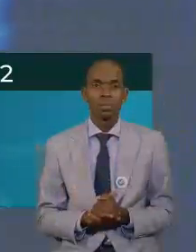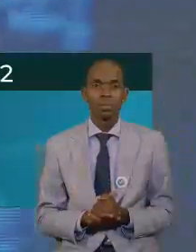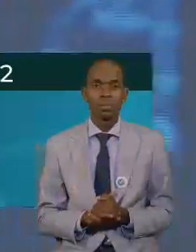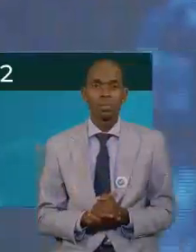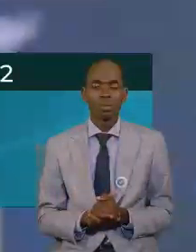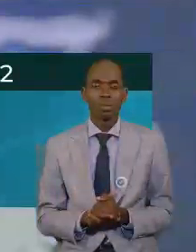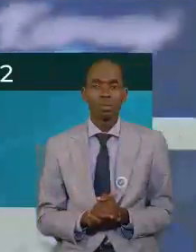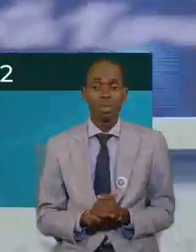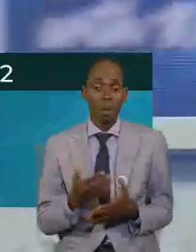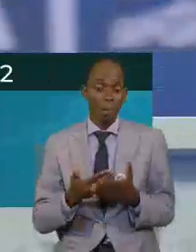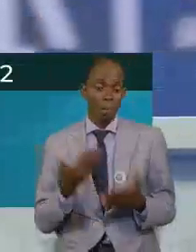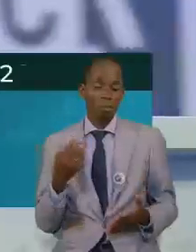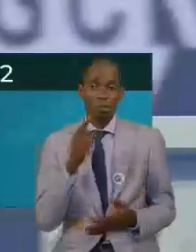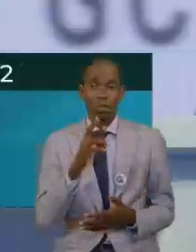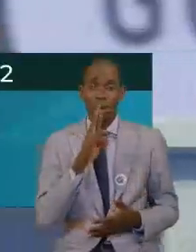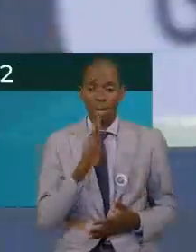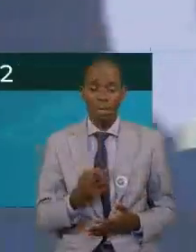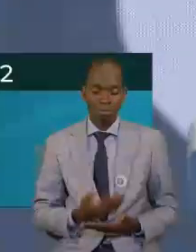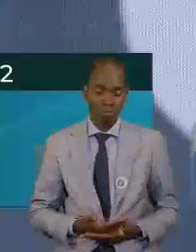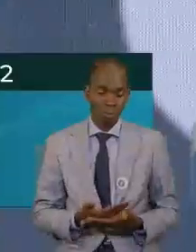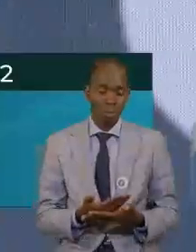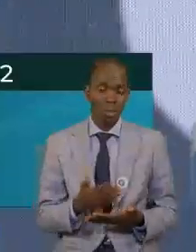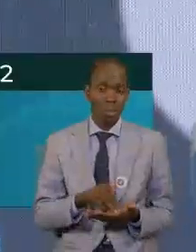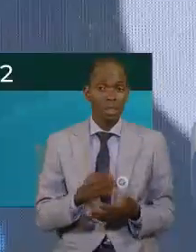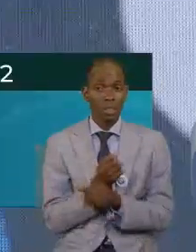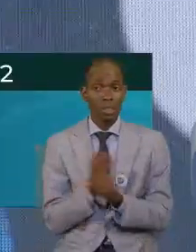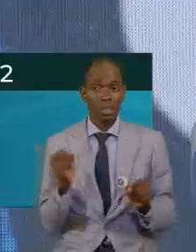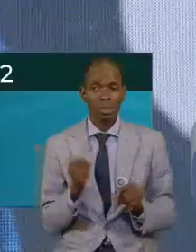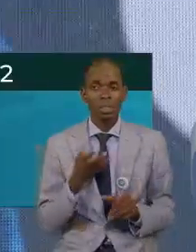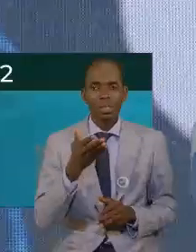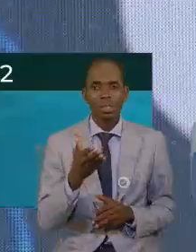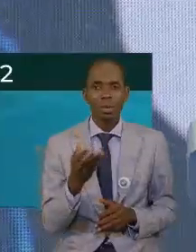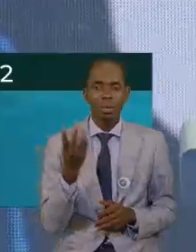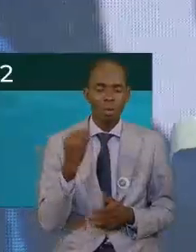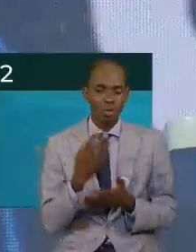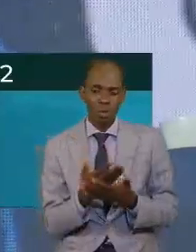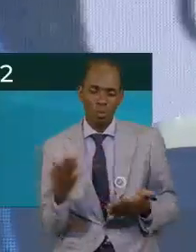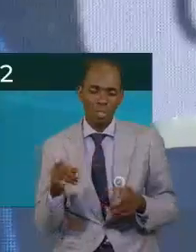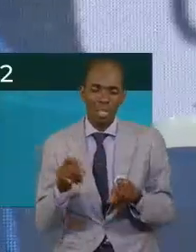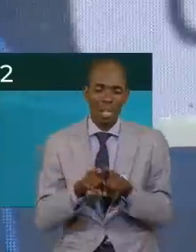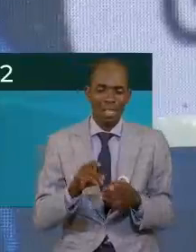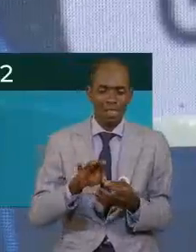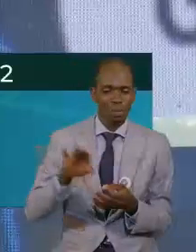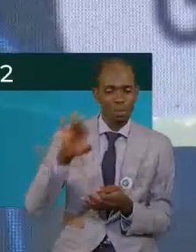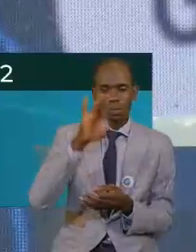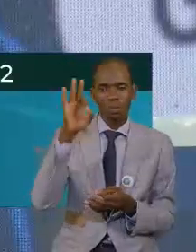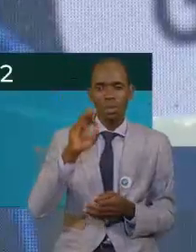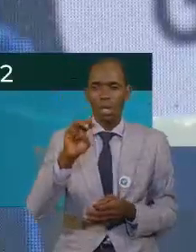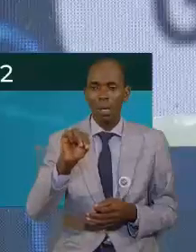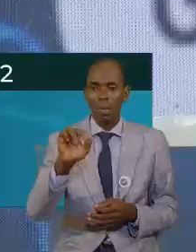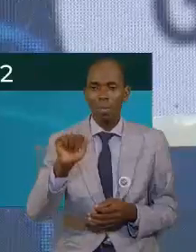Before you were born again, there was something like a spiritual magnet inside you.